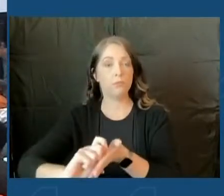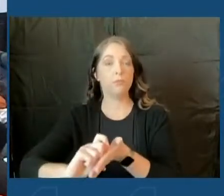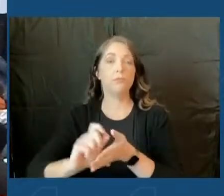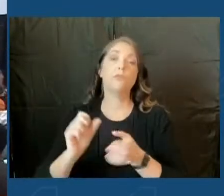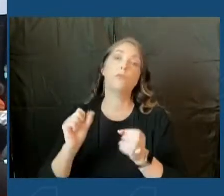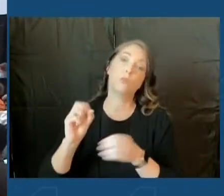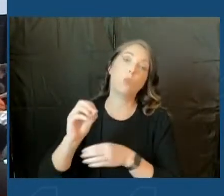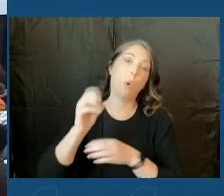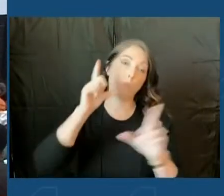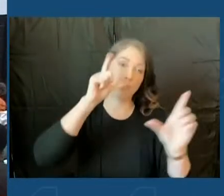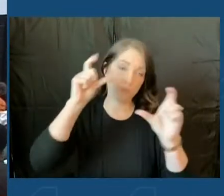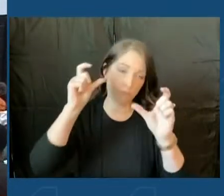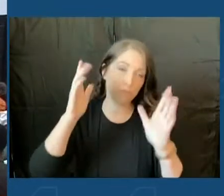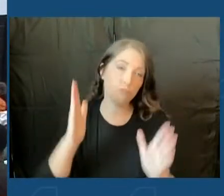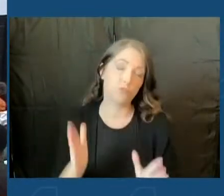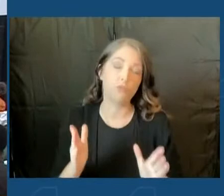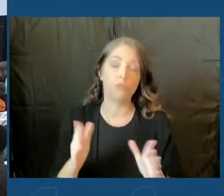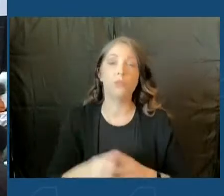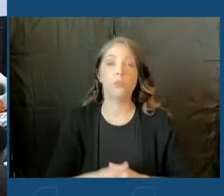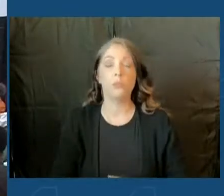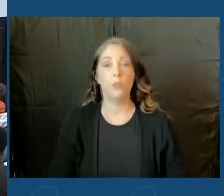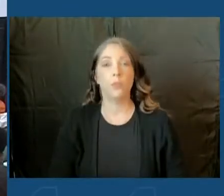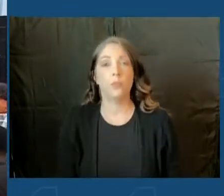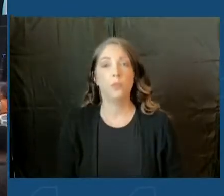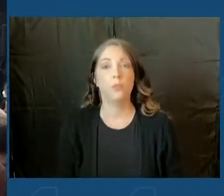get photos. Thank you.